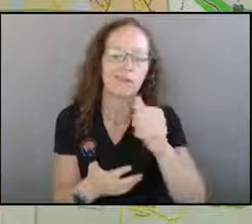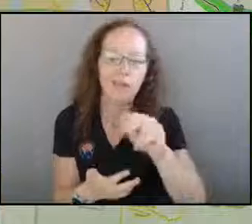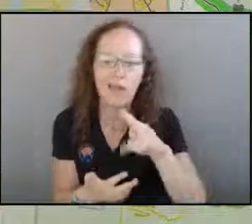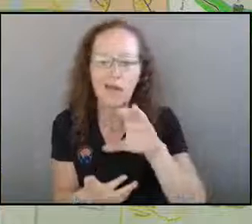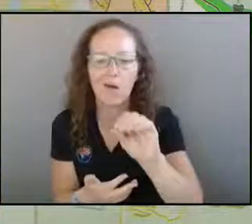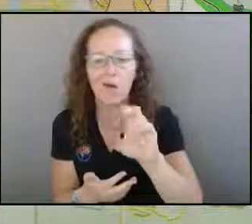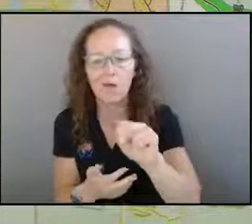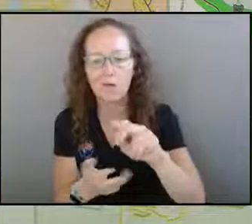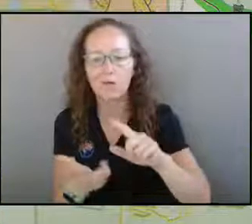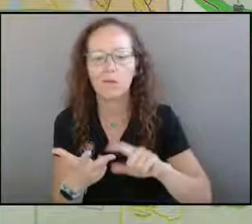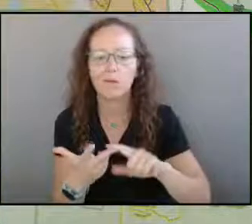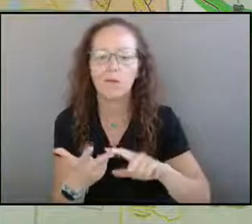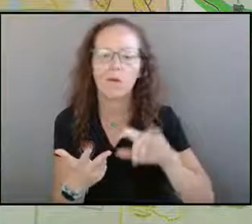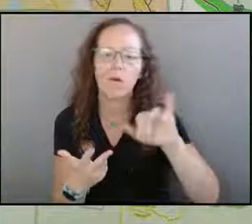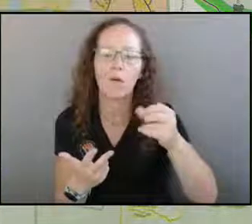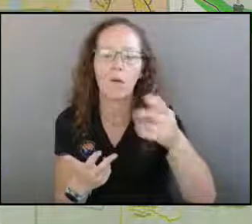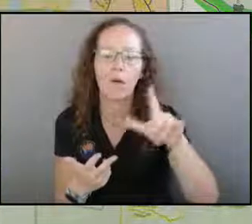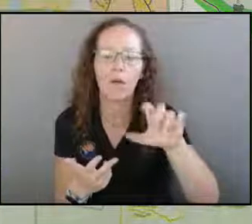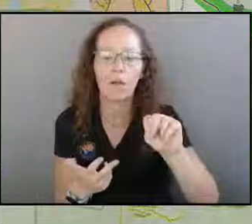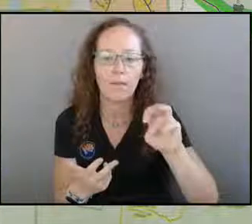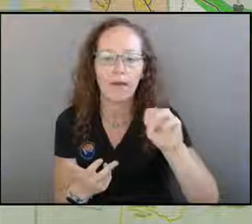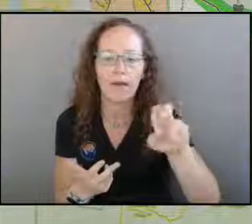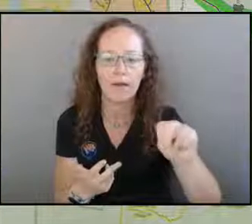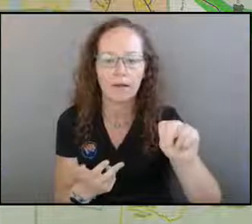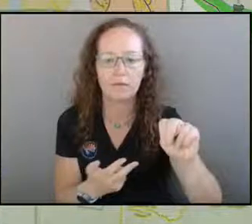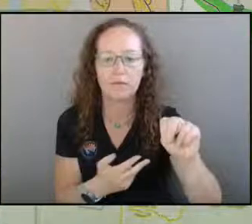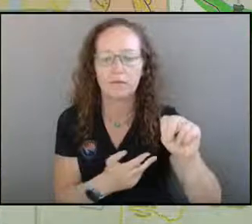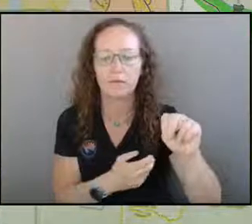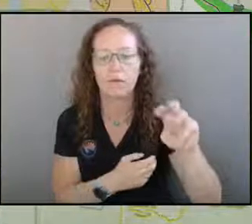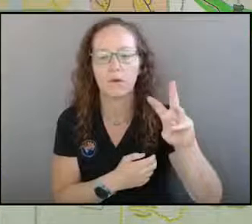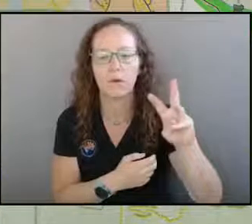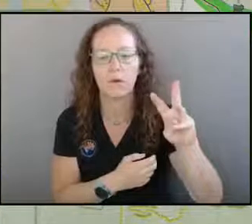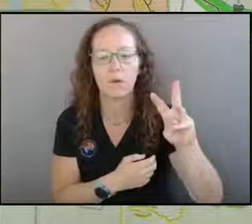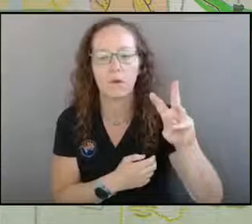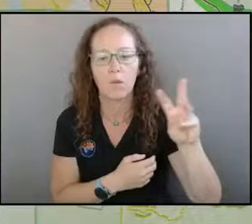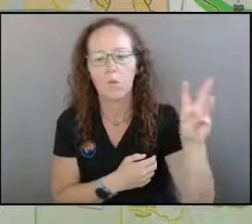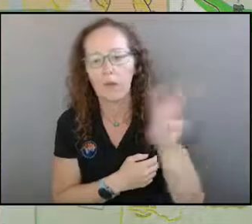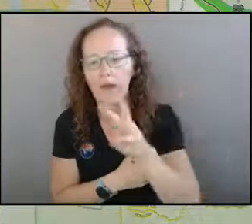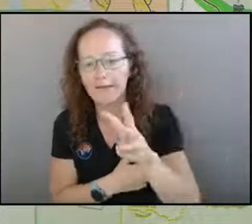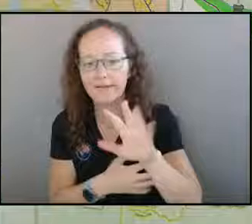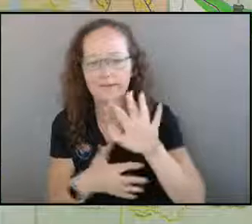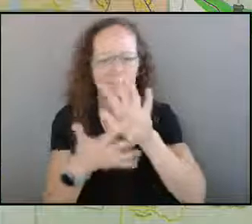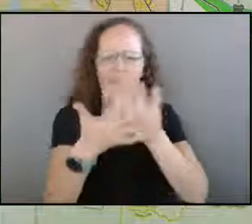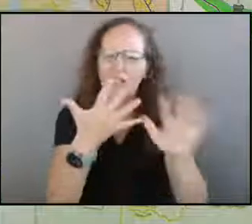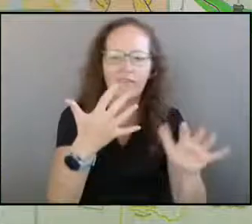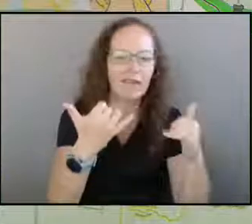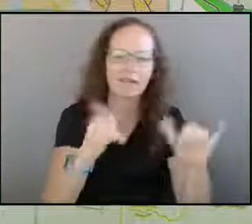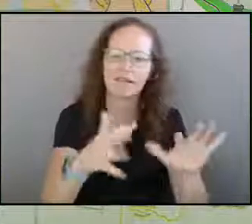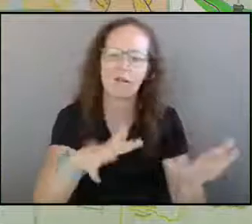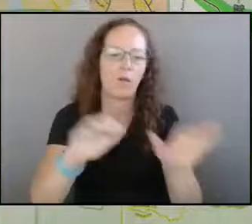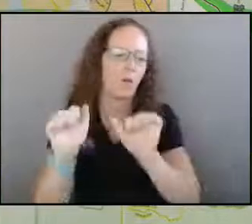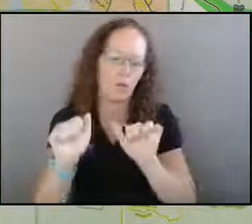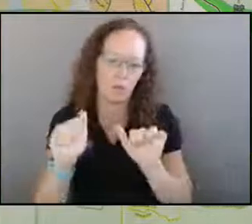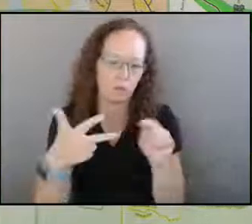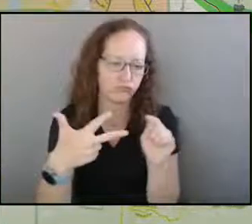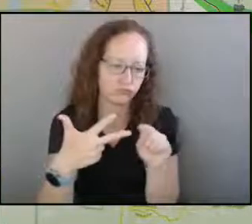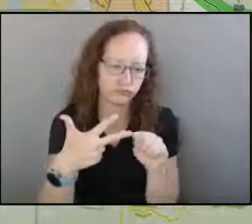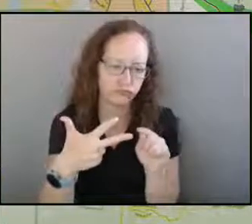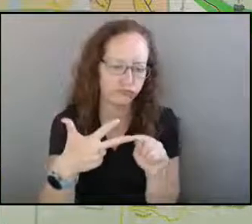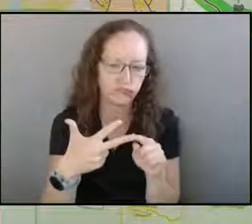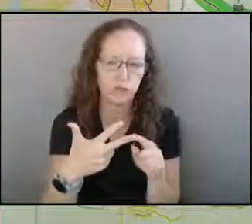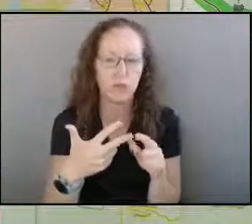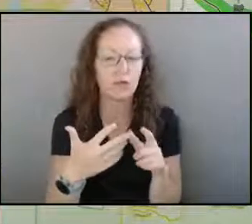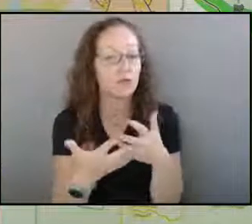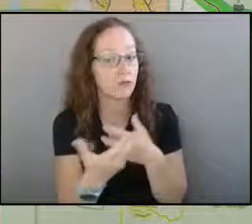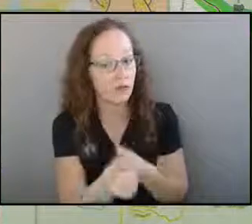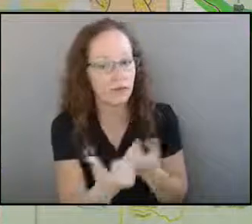on go status for right now. Trust me, we are still in very deep discussion about, repopulating all these